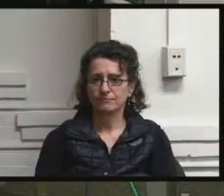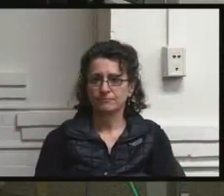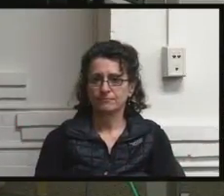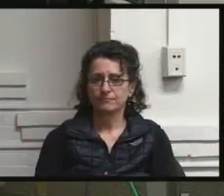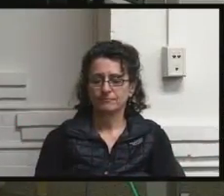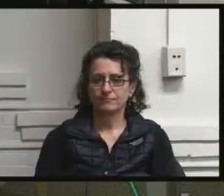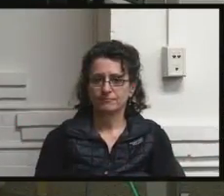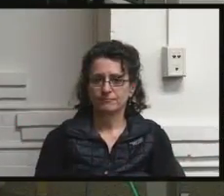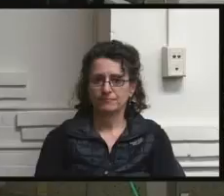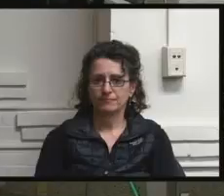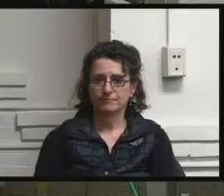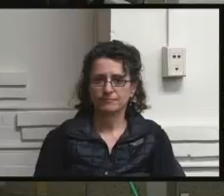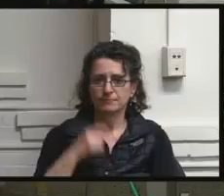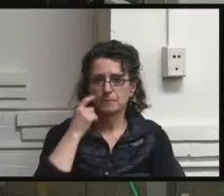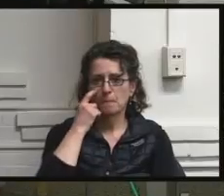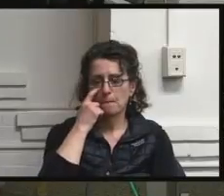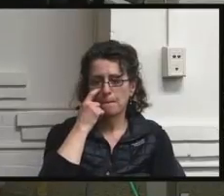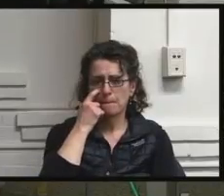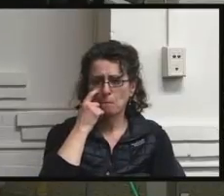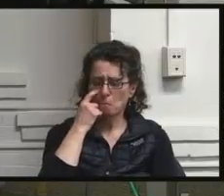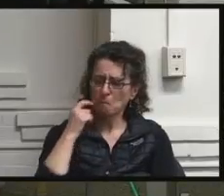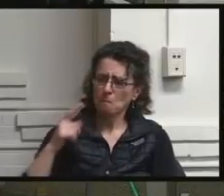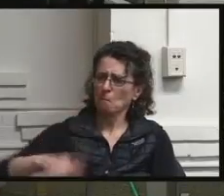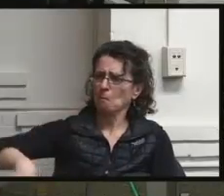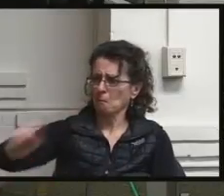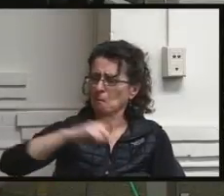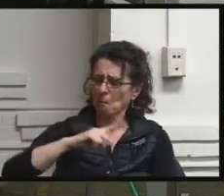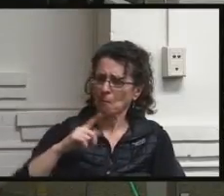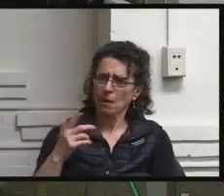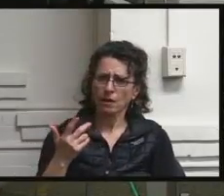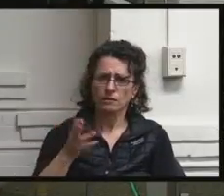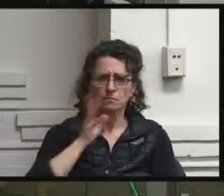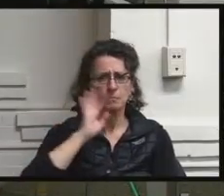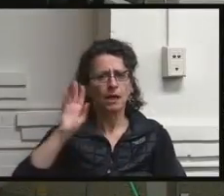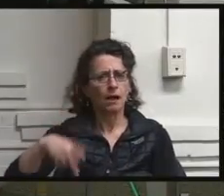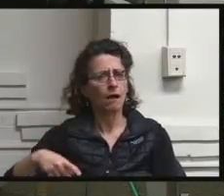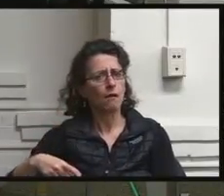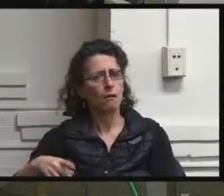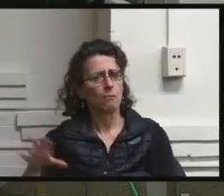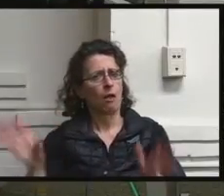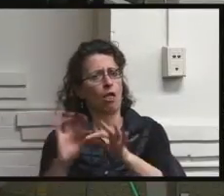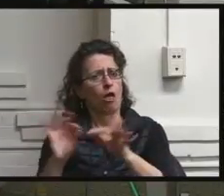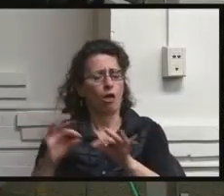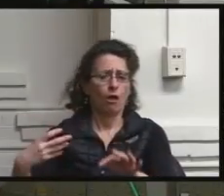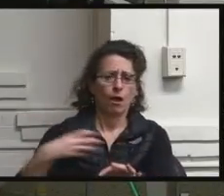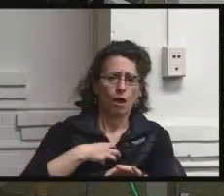who are certainly vocal and